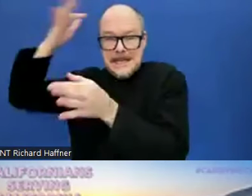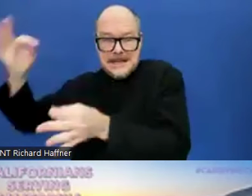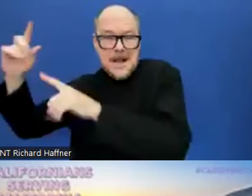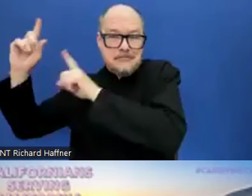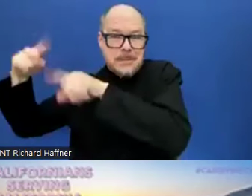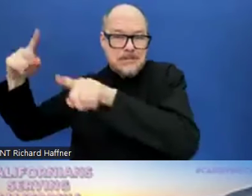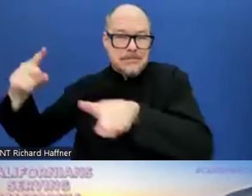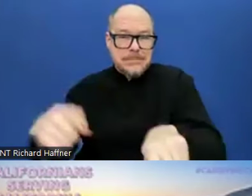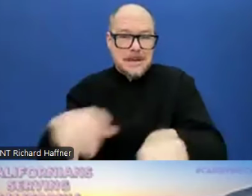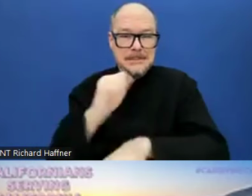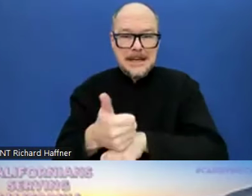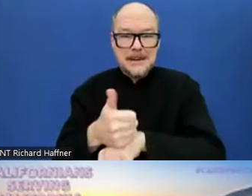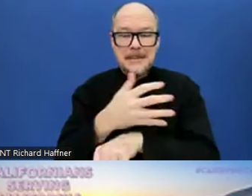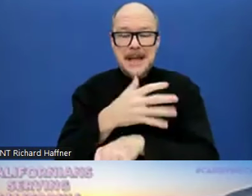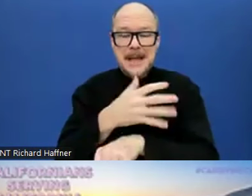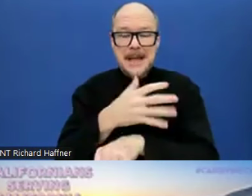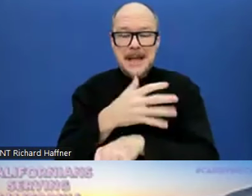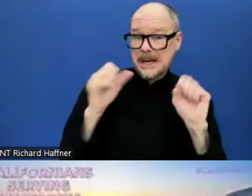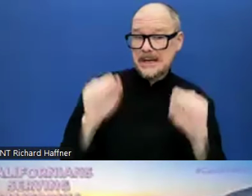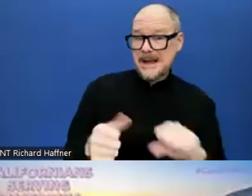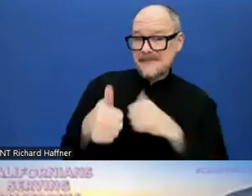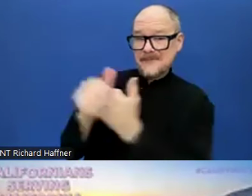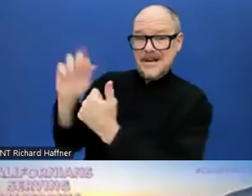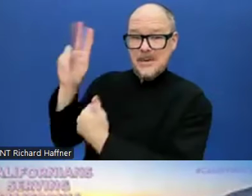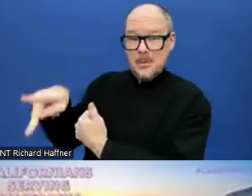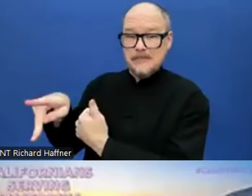least, we can follow up to find that body law